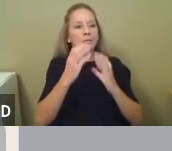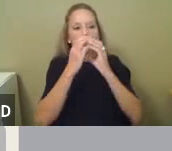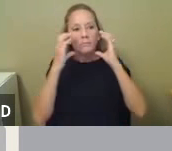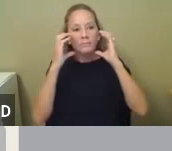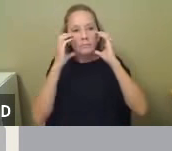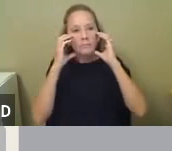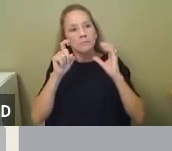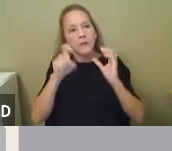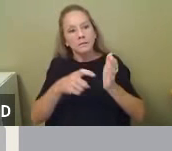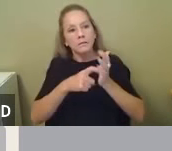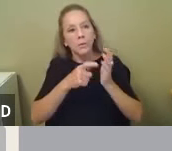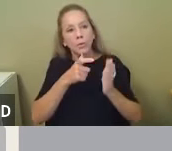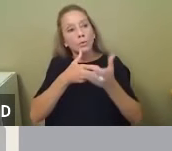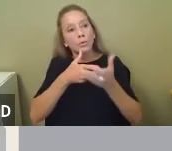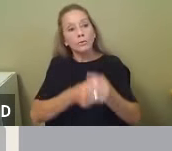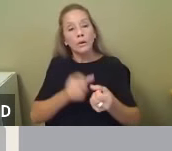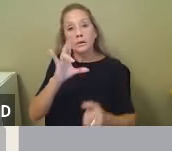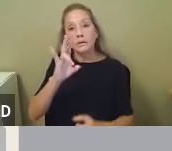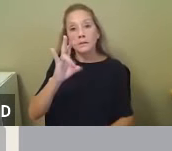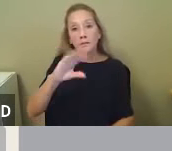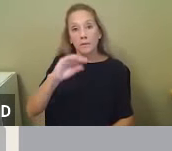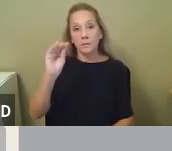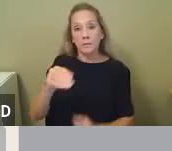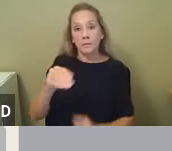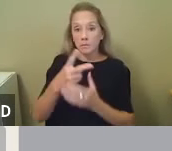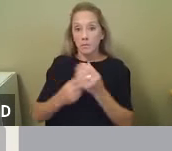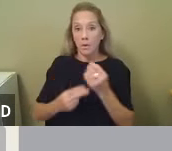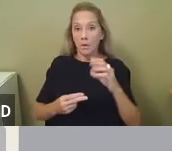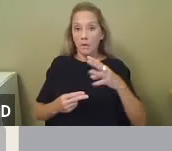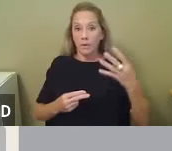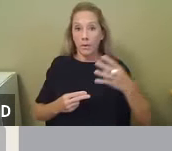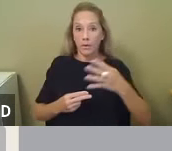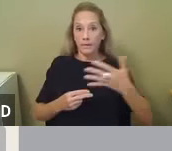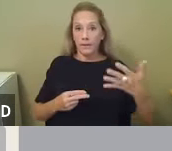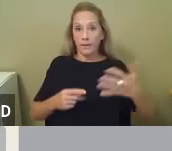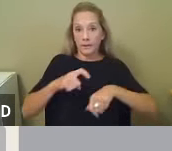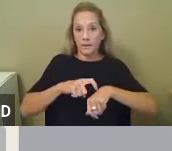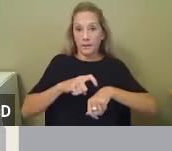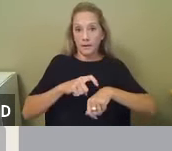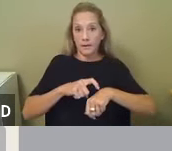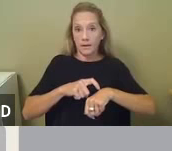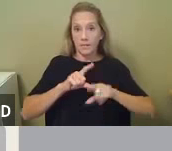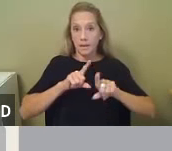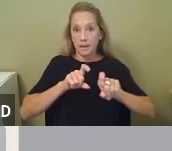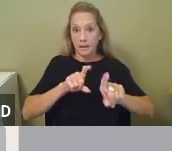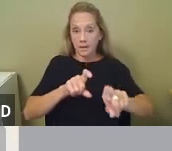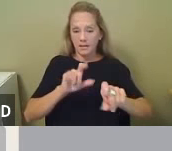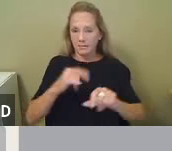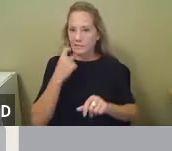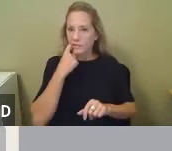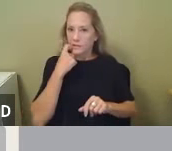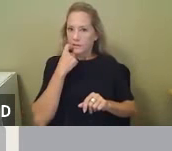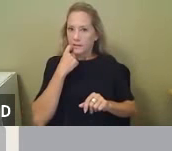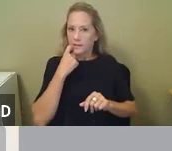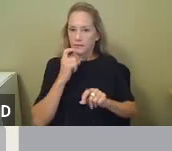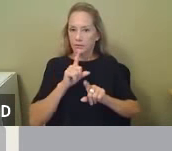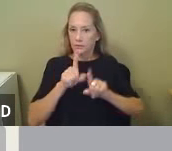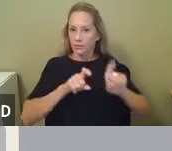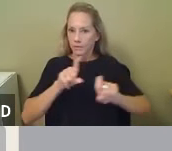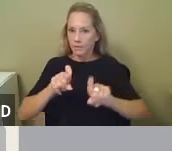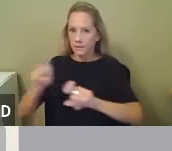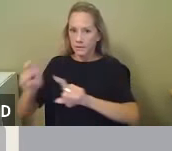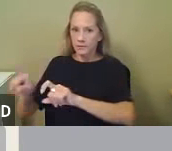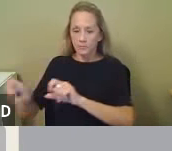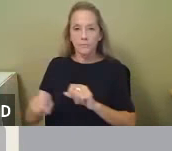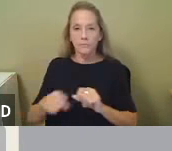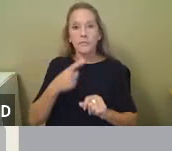And 75% of the respondents in both the 4th and the 5th wave, and so these are the most recent surveys that they've done,